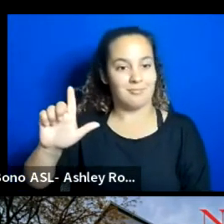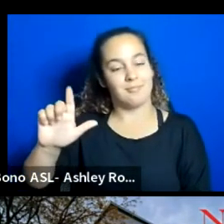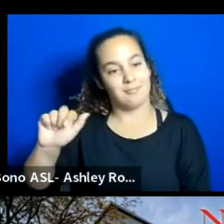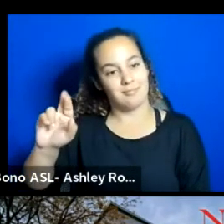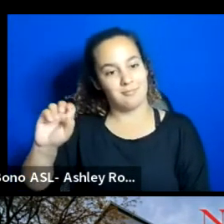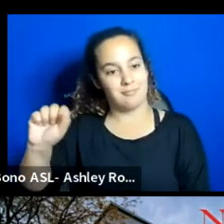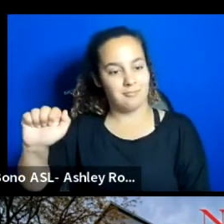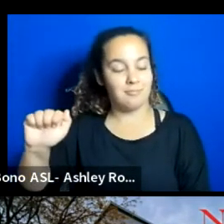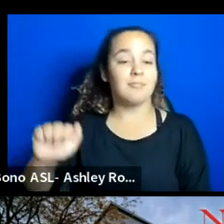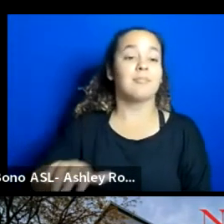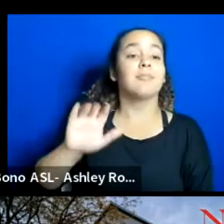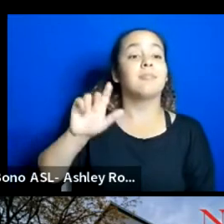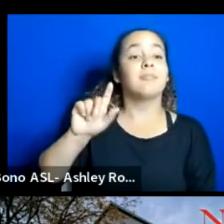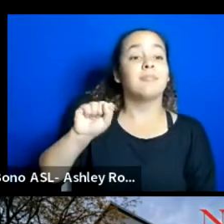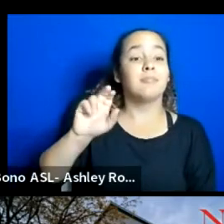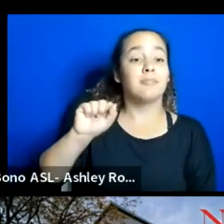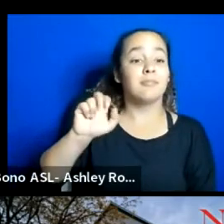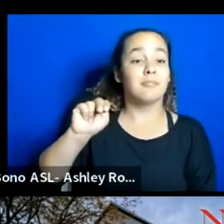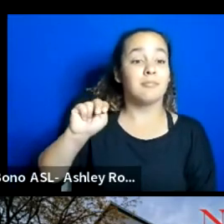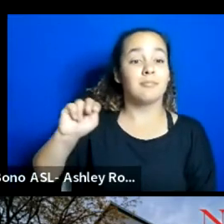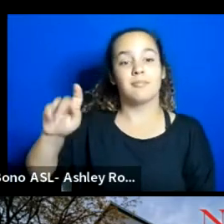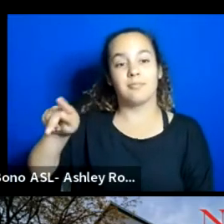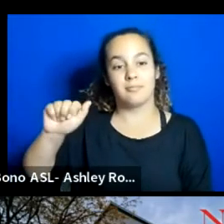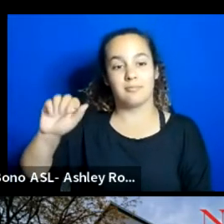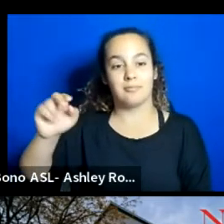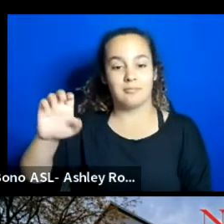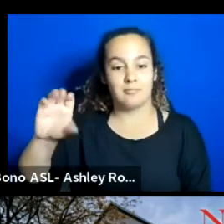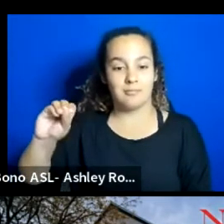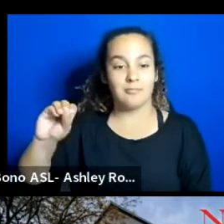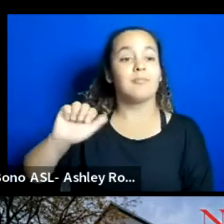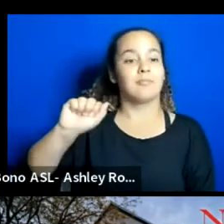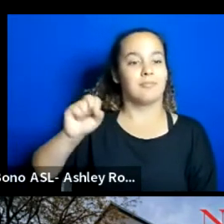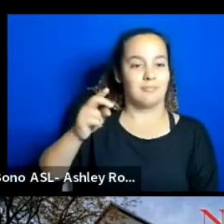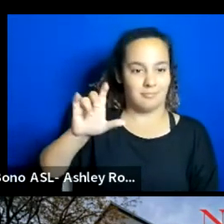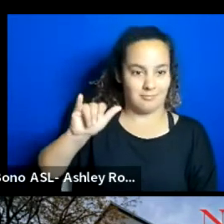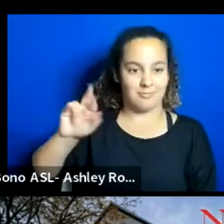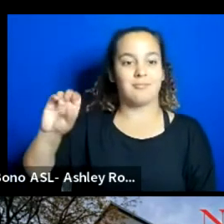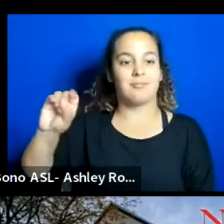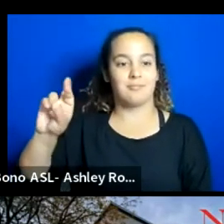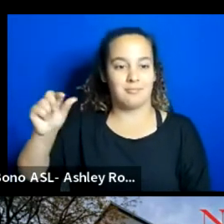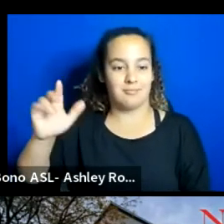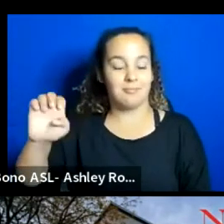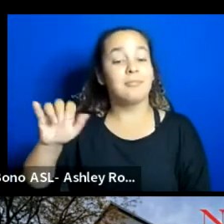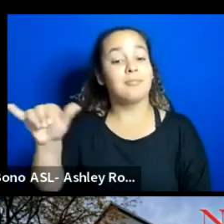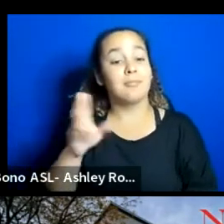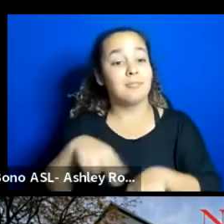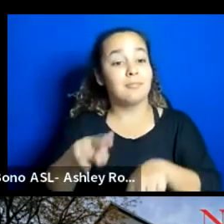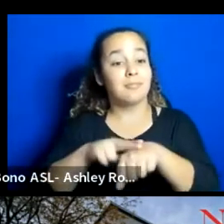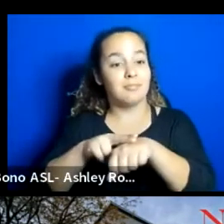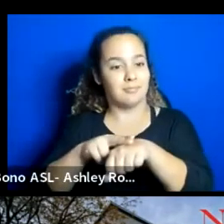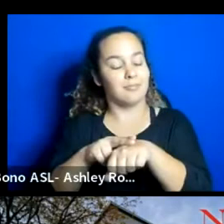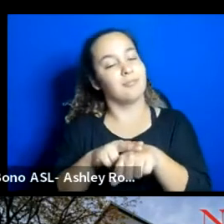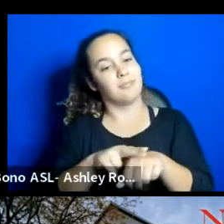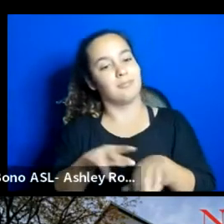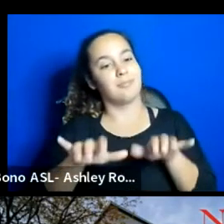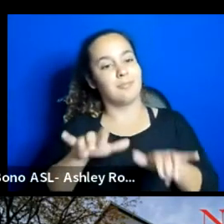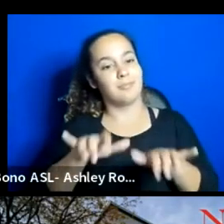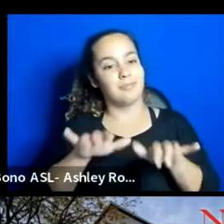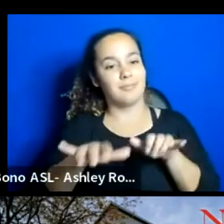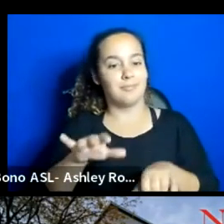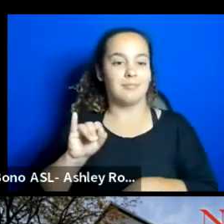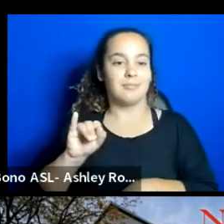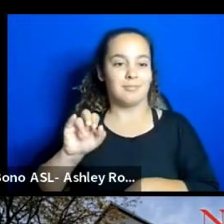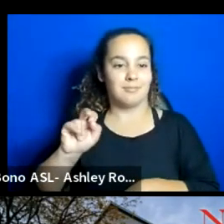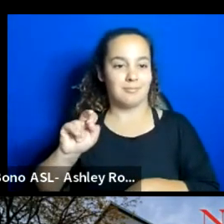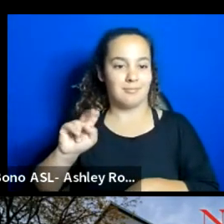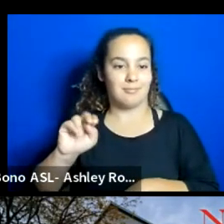and Ashley Rodriguez. And thank you to the National Captioning Institute, and in particular, Jesse Yadul, and forgive me if